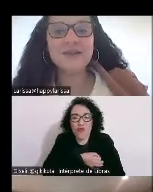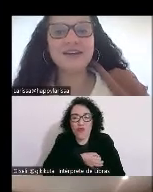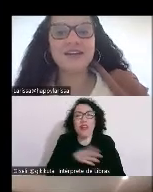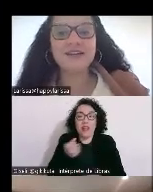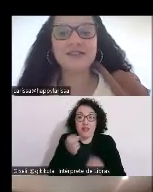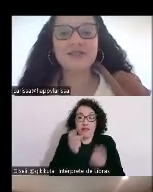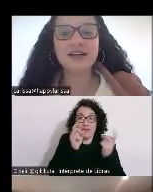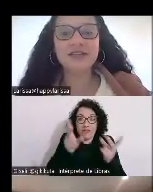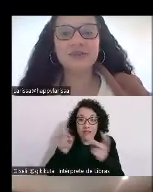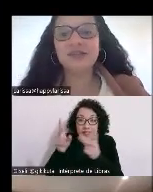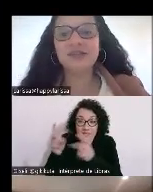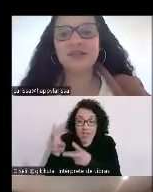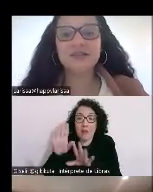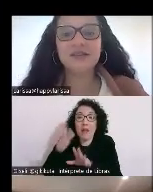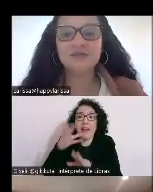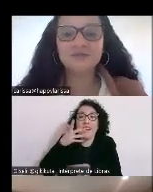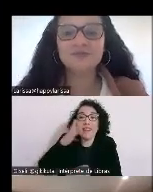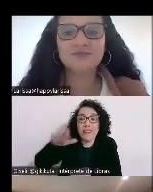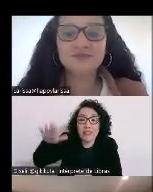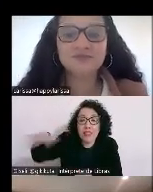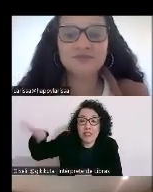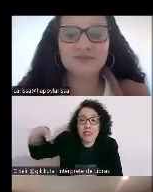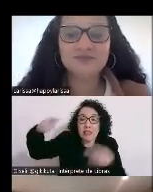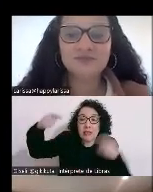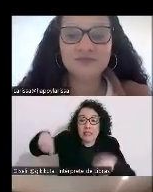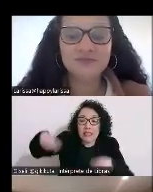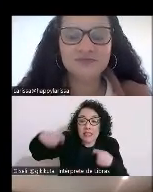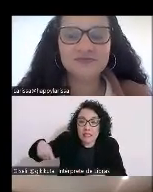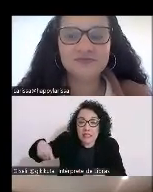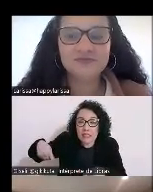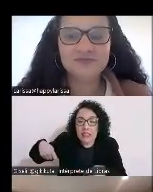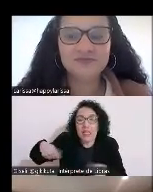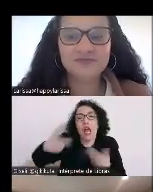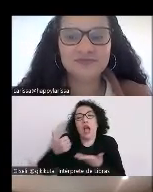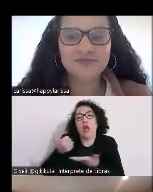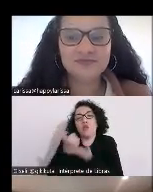dinheiro para crianças locais que precisavam.